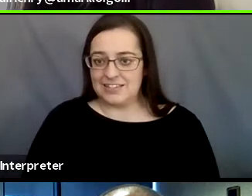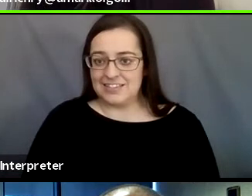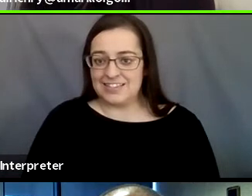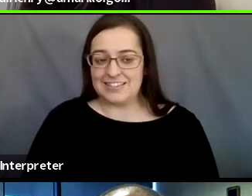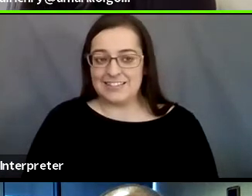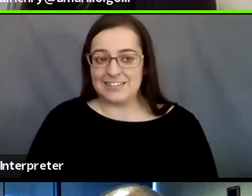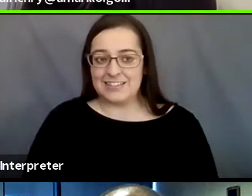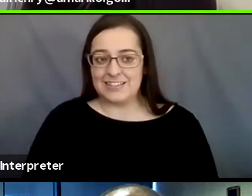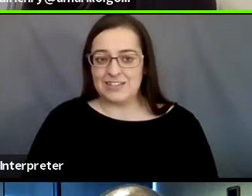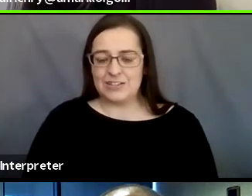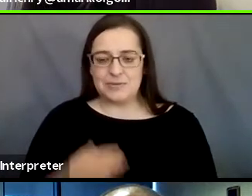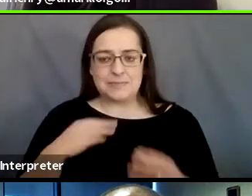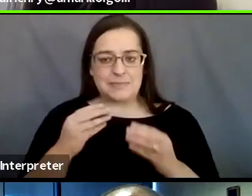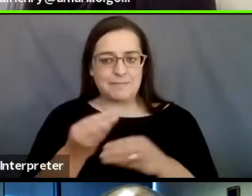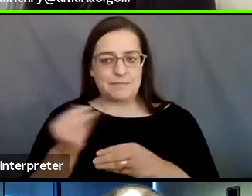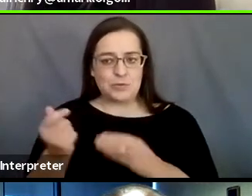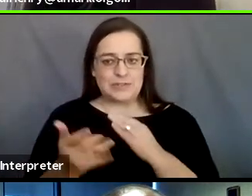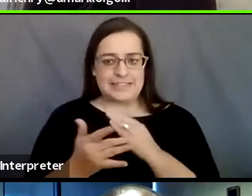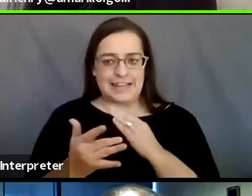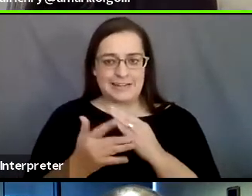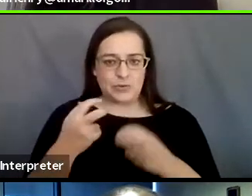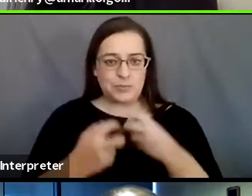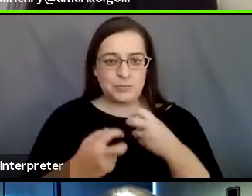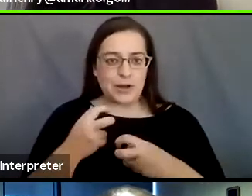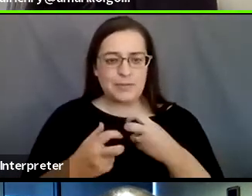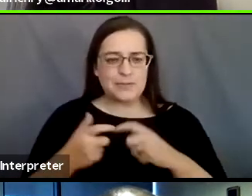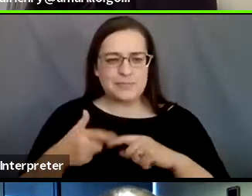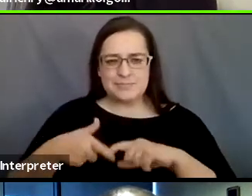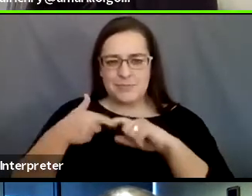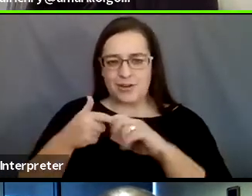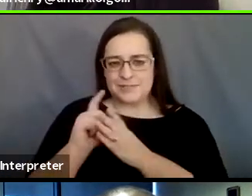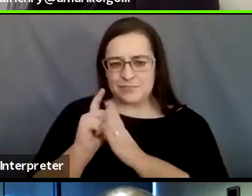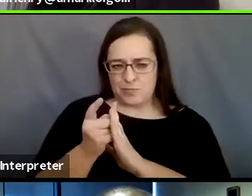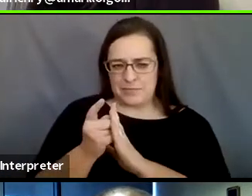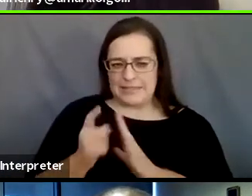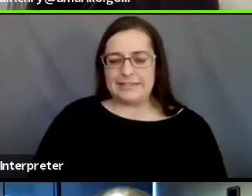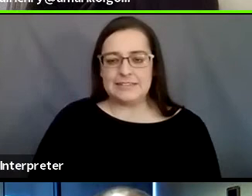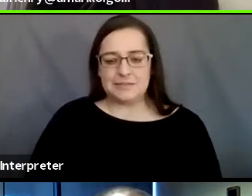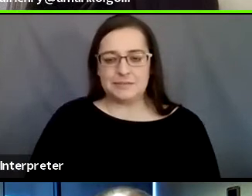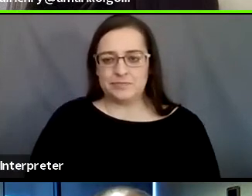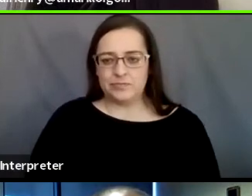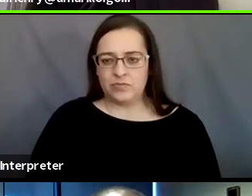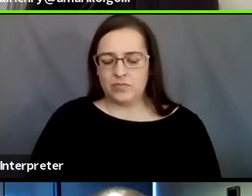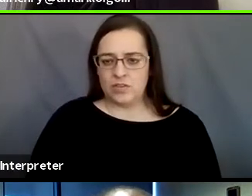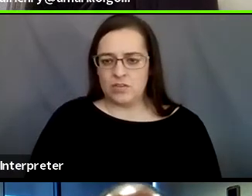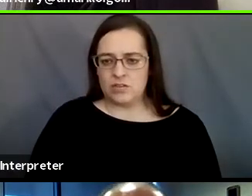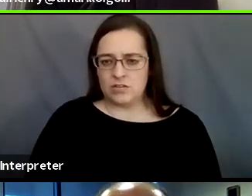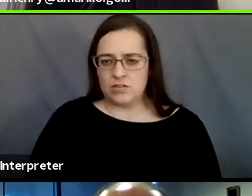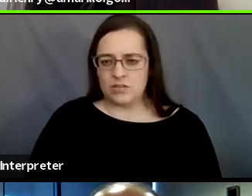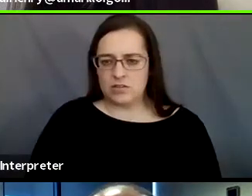We obviously have a few technical difficulties here. Let's just pause just for a second.